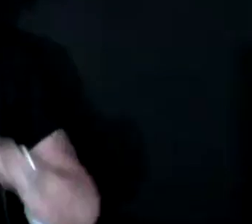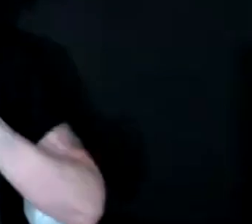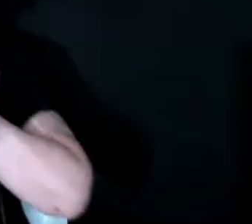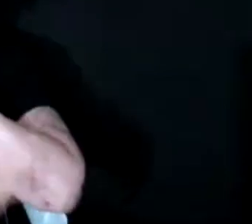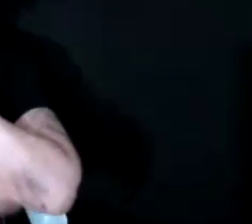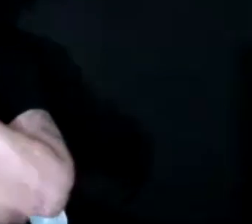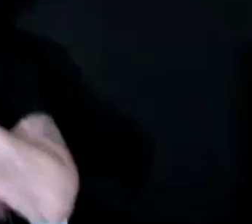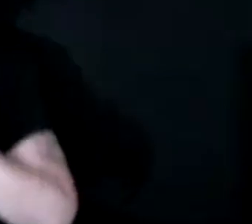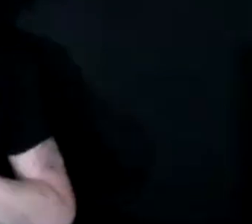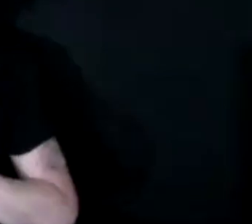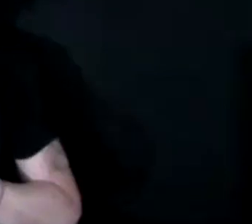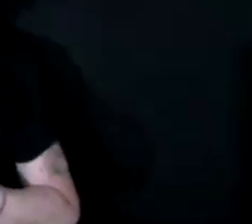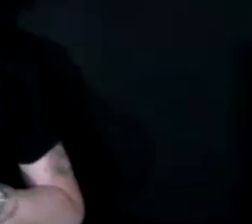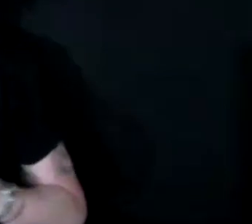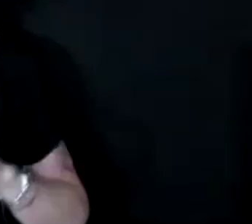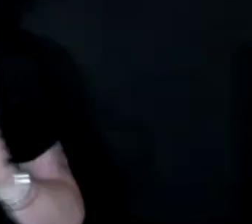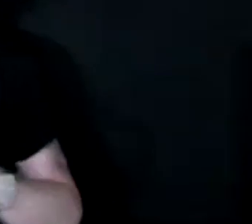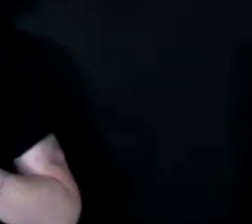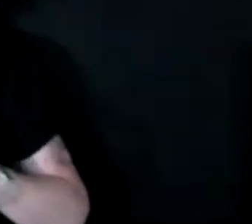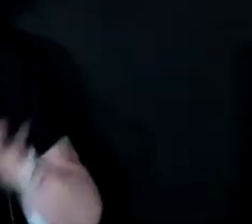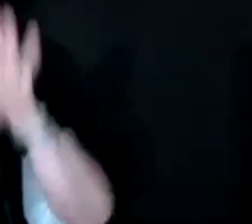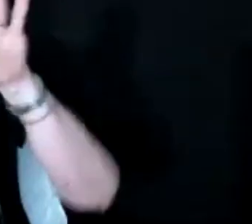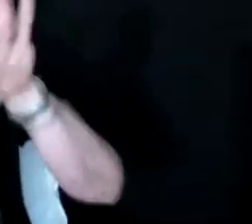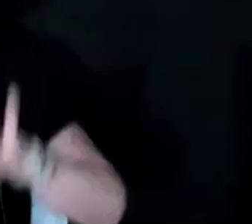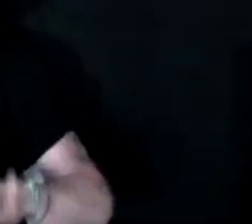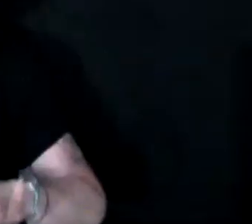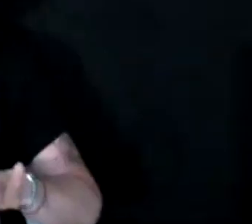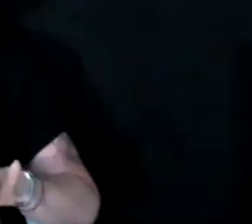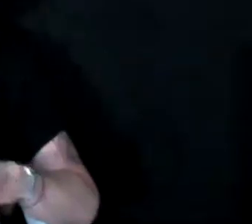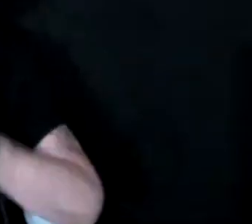another amazing year of virtual transition times.